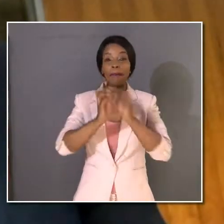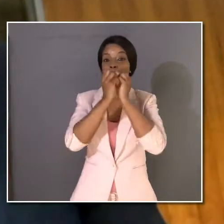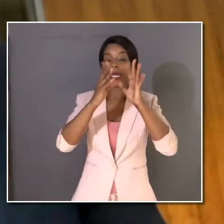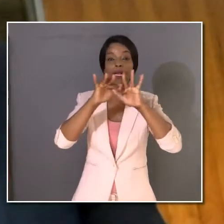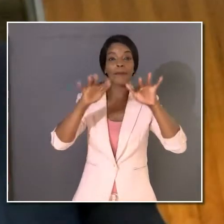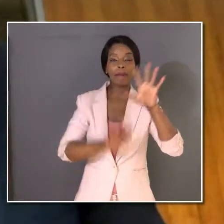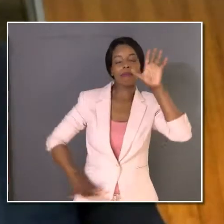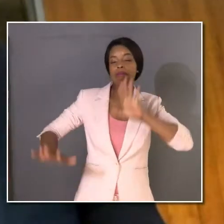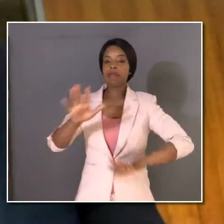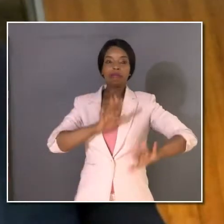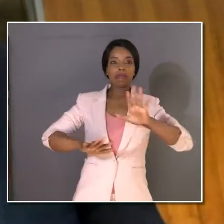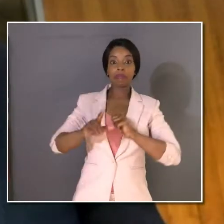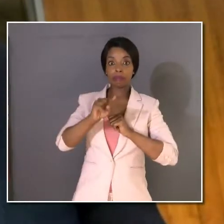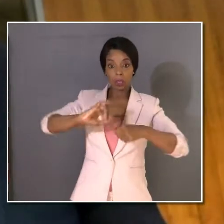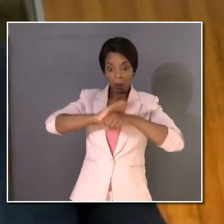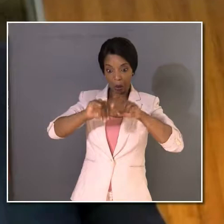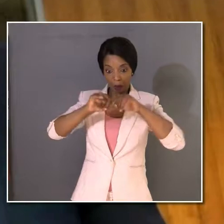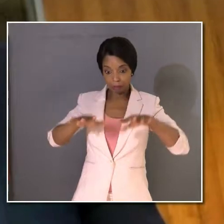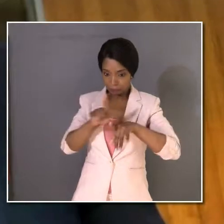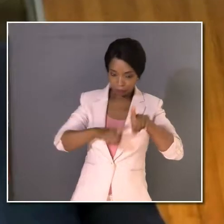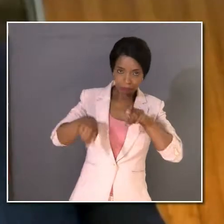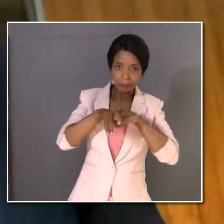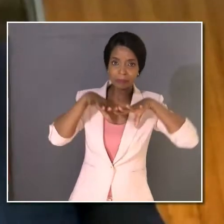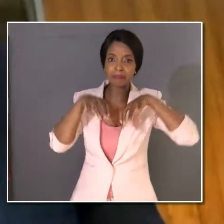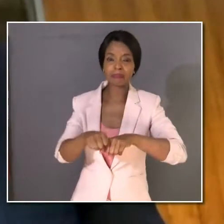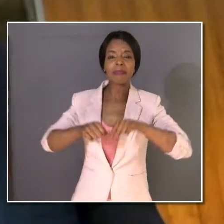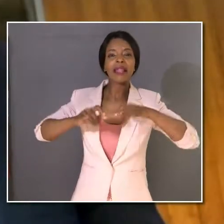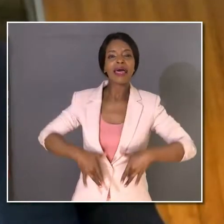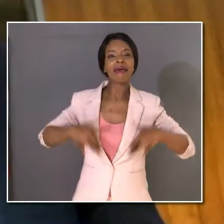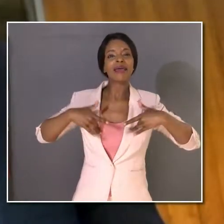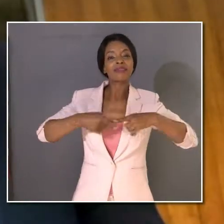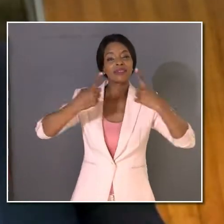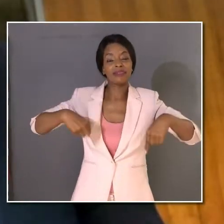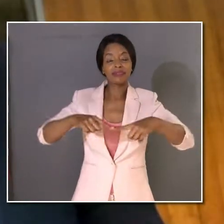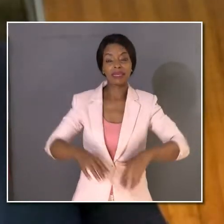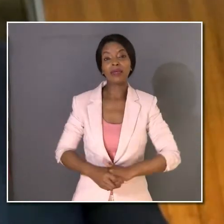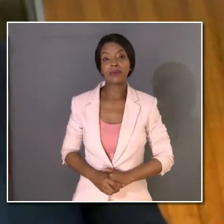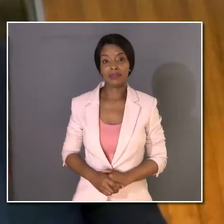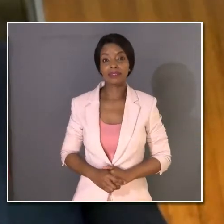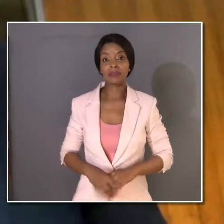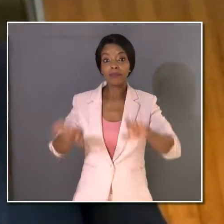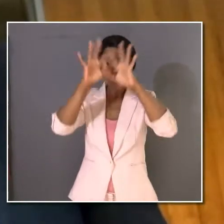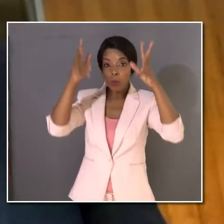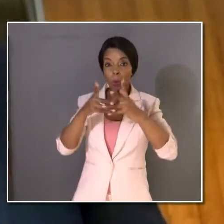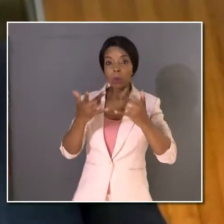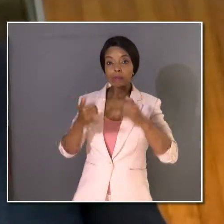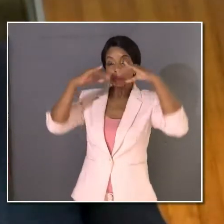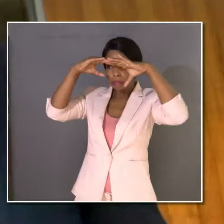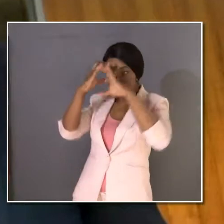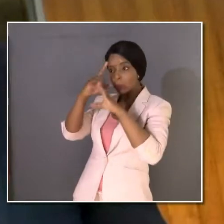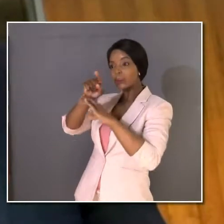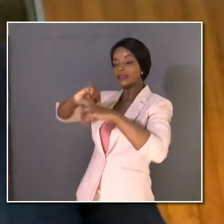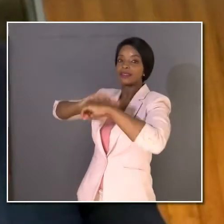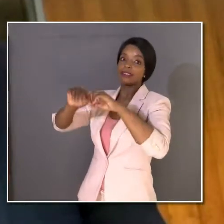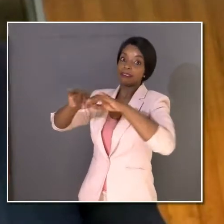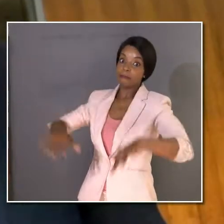COVID seems to have taken over our lives, and the world's focus is on little else right now. This year we chose the theme